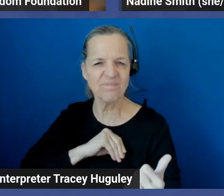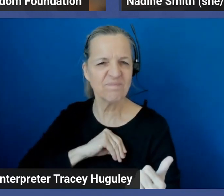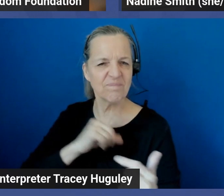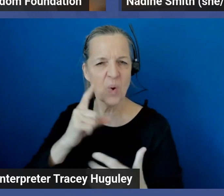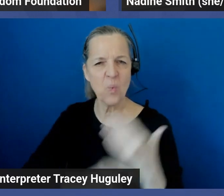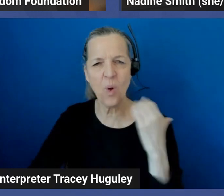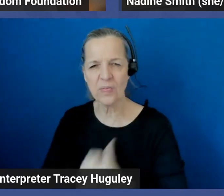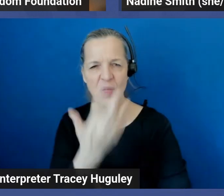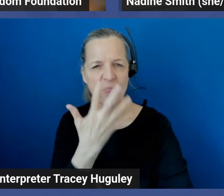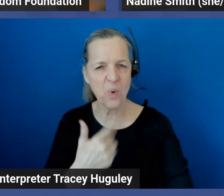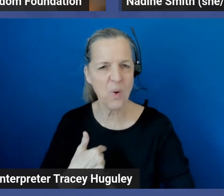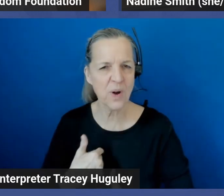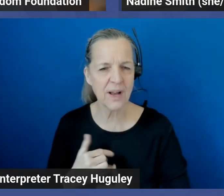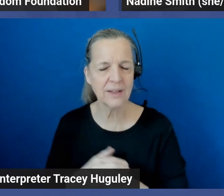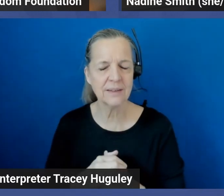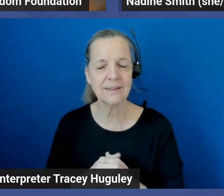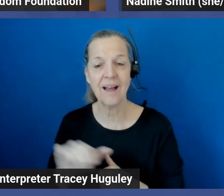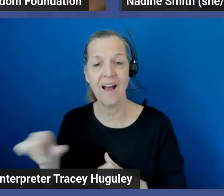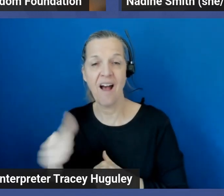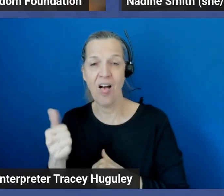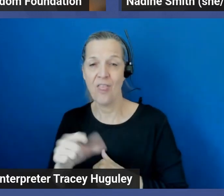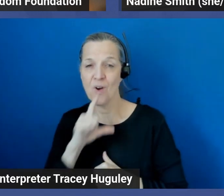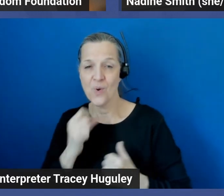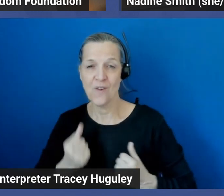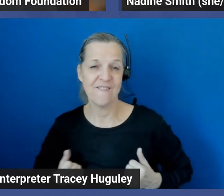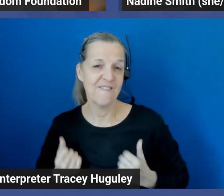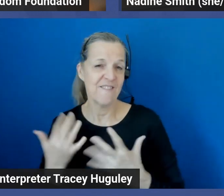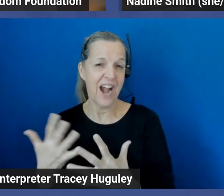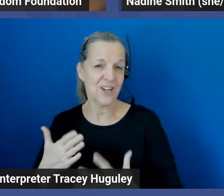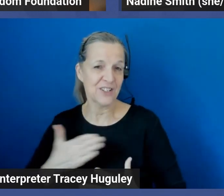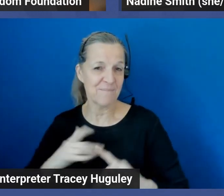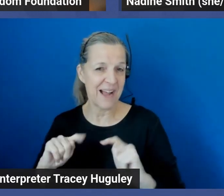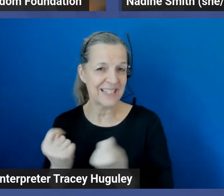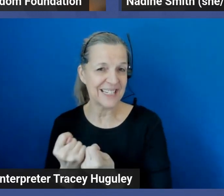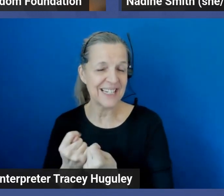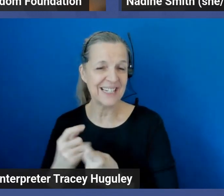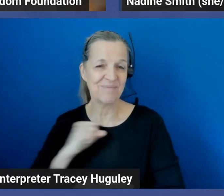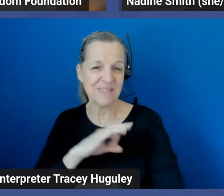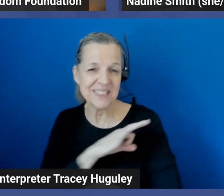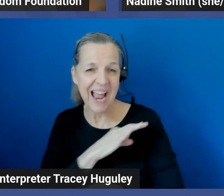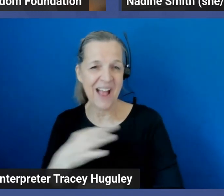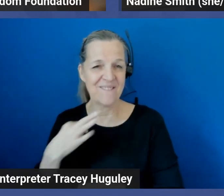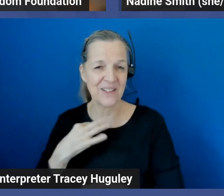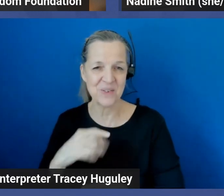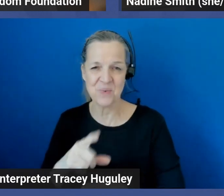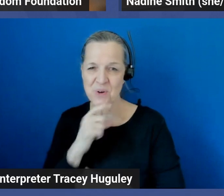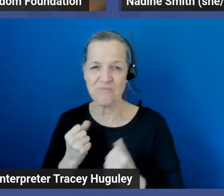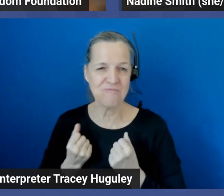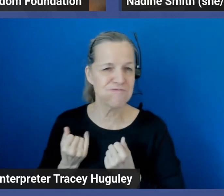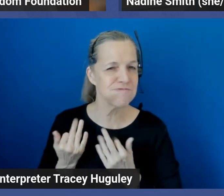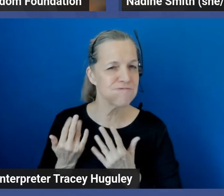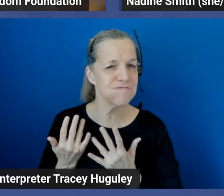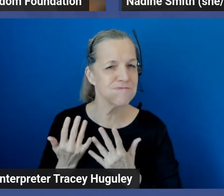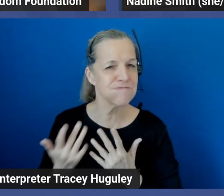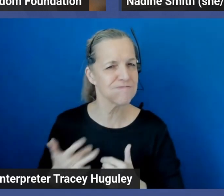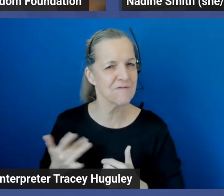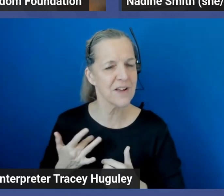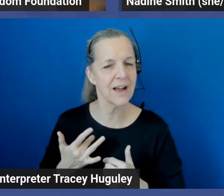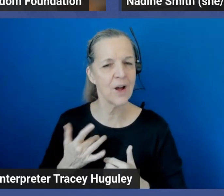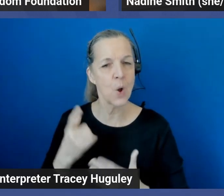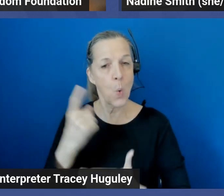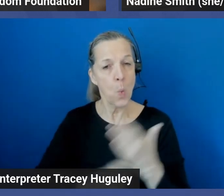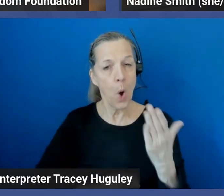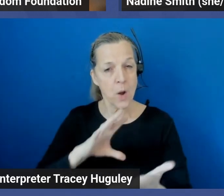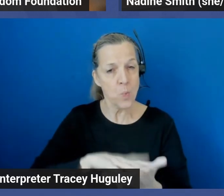And I think the other thing that really fires up our team, both staff and volunteers, is that everything we learn here, we